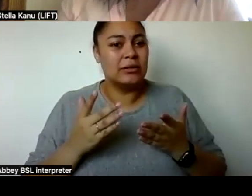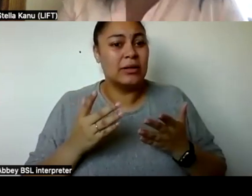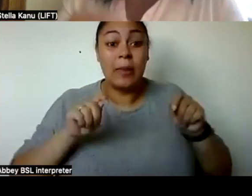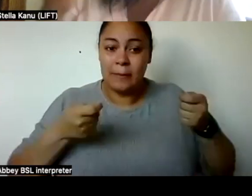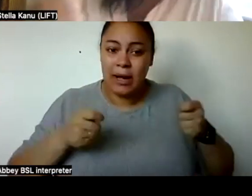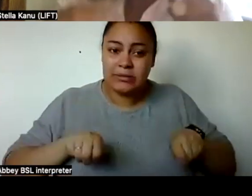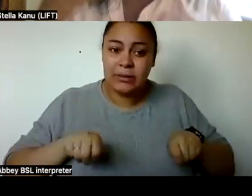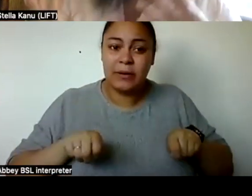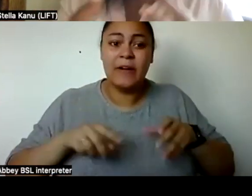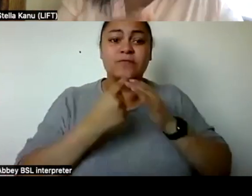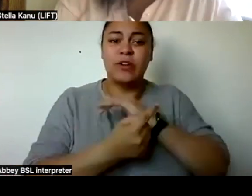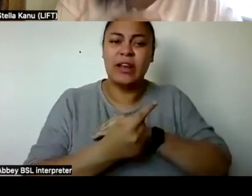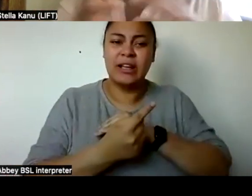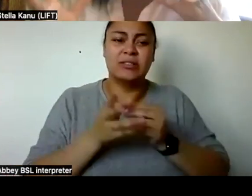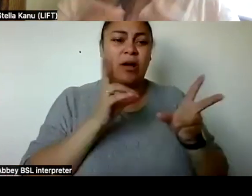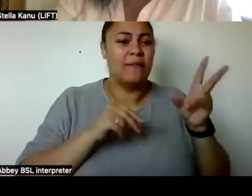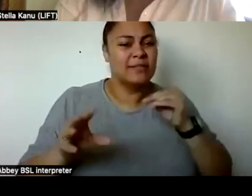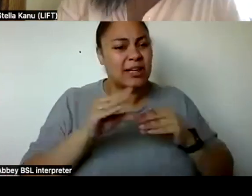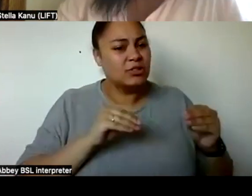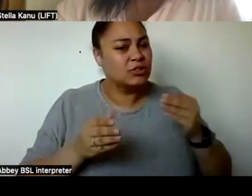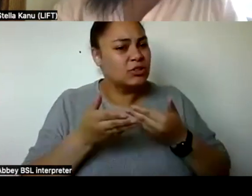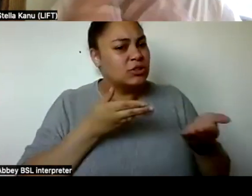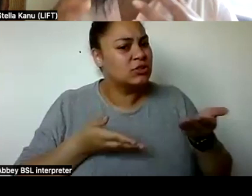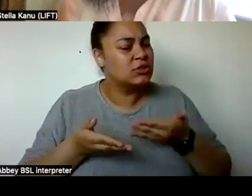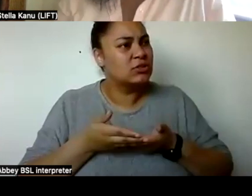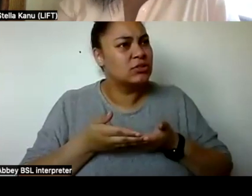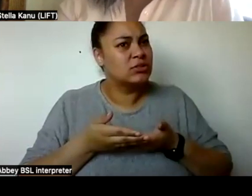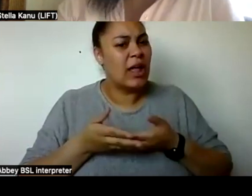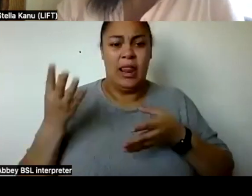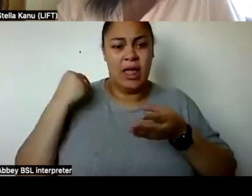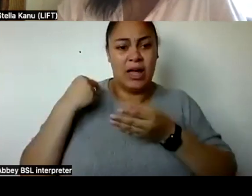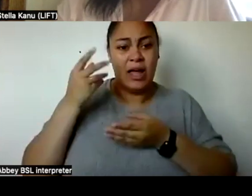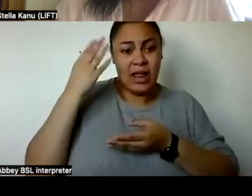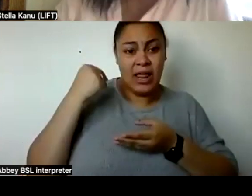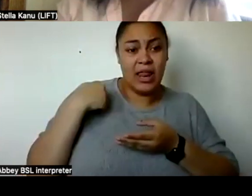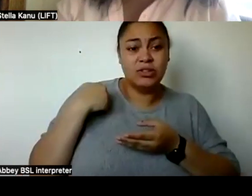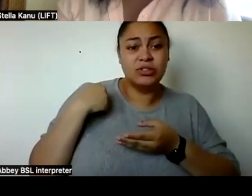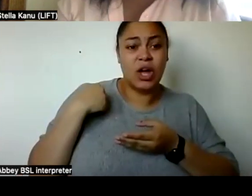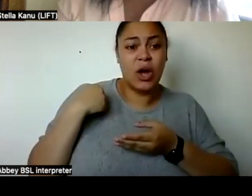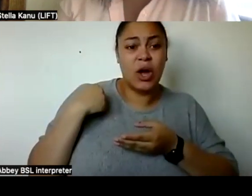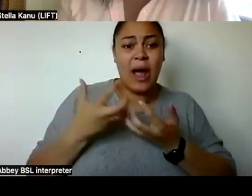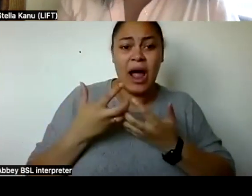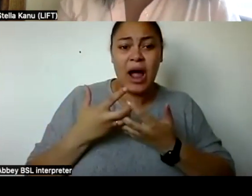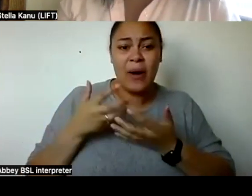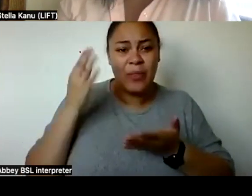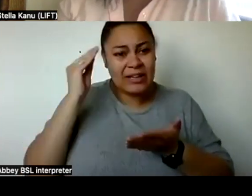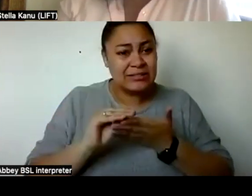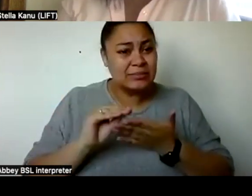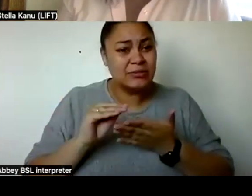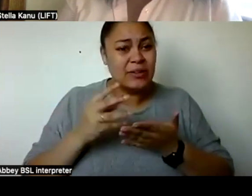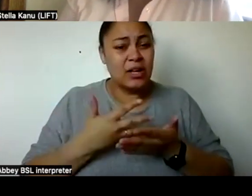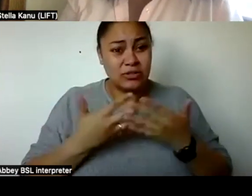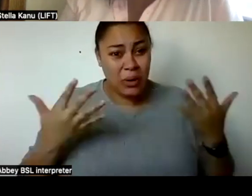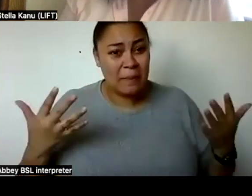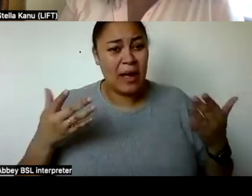pandemic, and freelancers were kind of having conversations and letting us know how their experience with us was, that so many have had